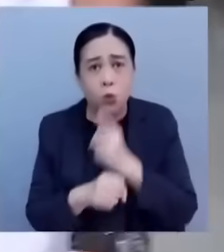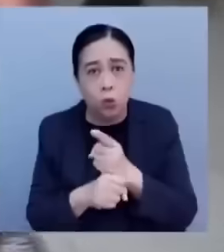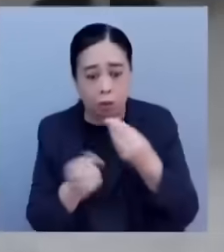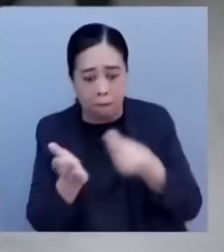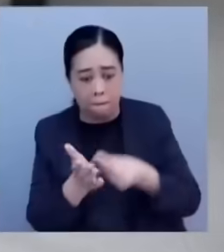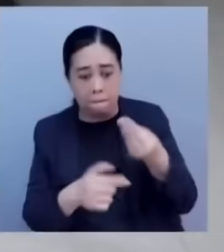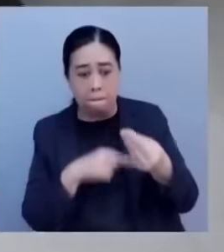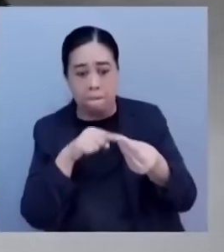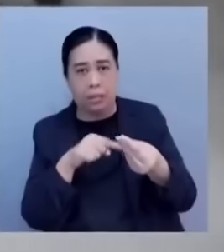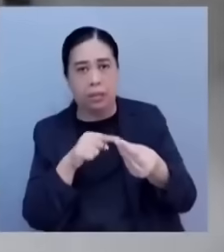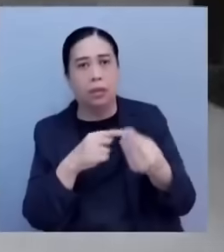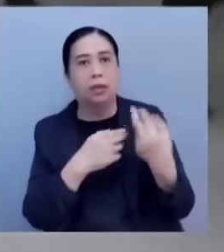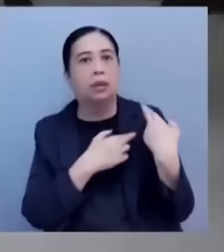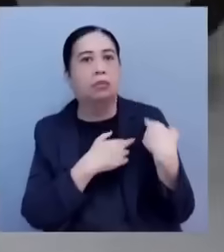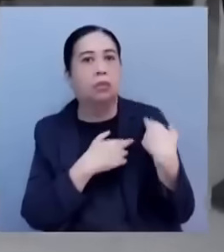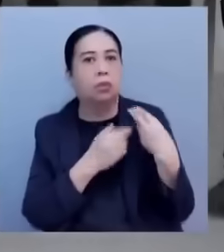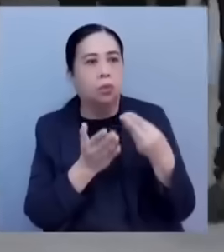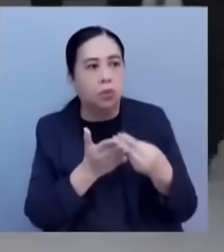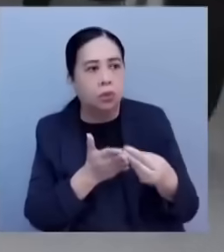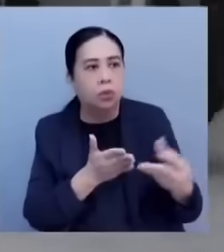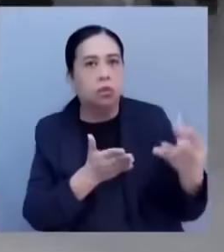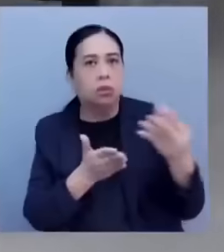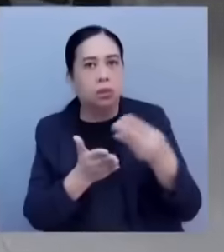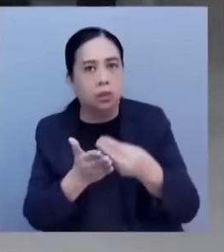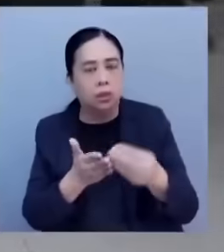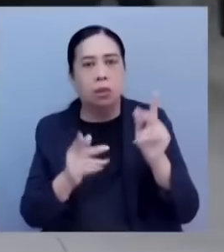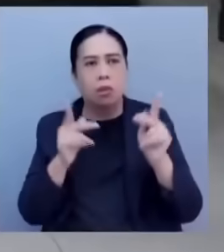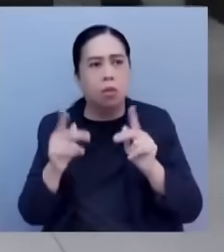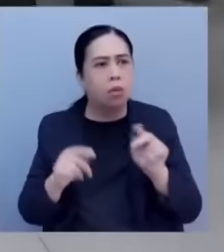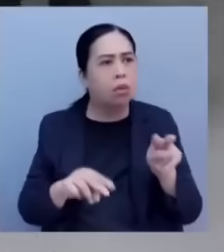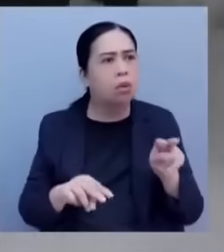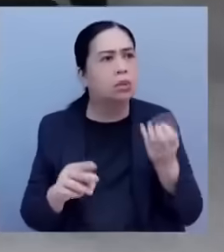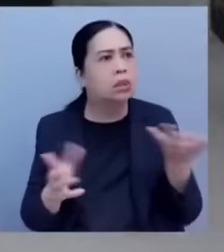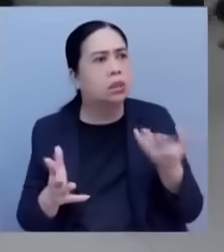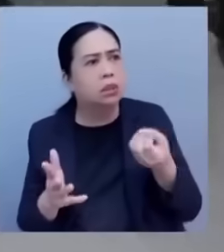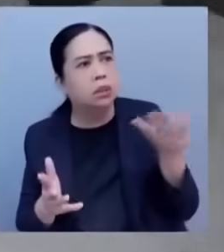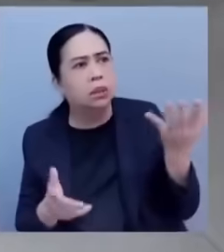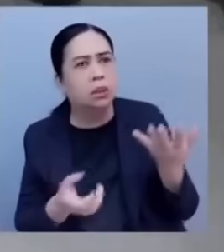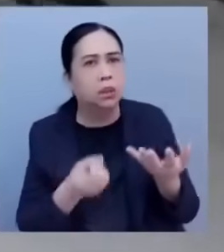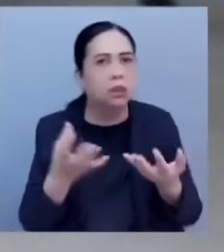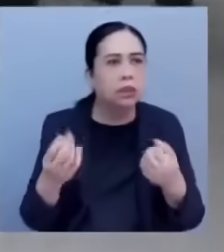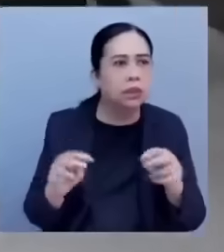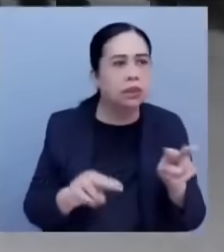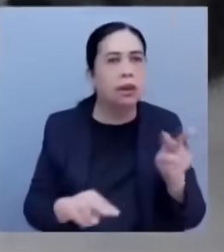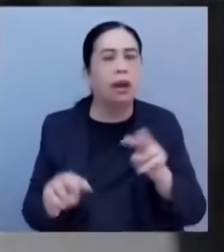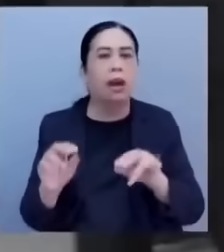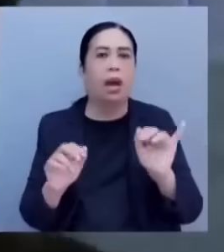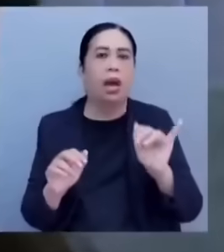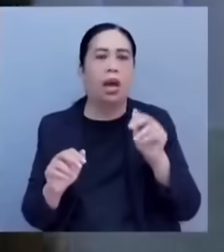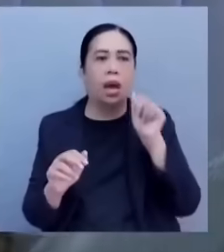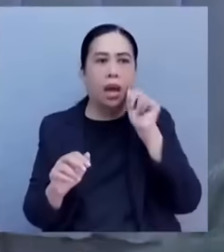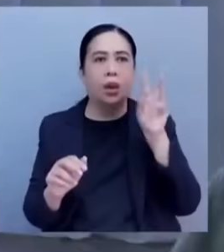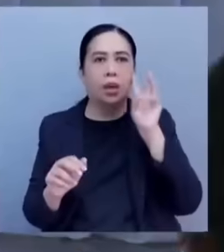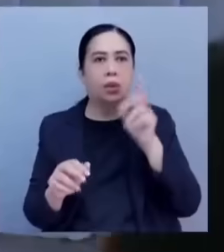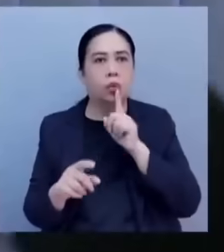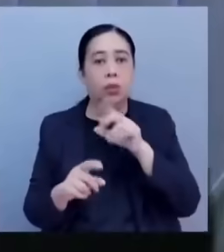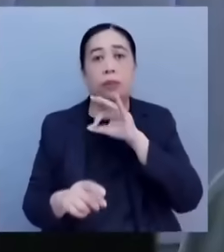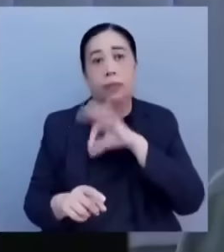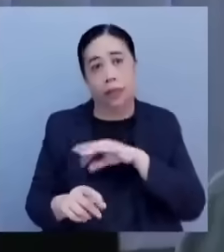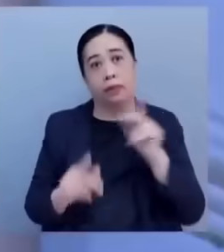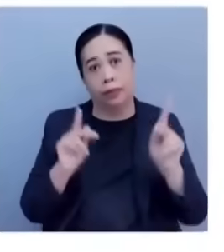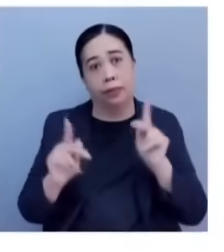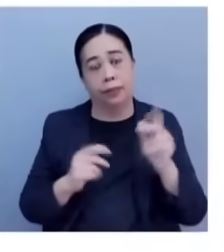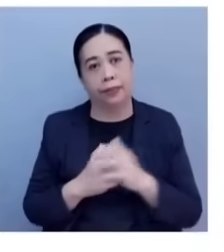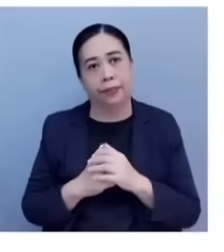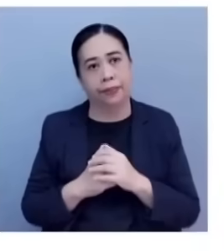are spent responsibly, and the people's funds are spent in a manner that actually benefits the public. Attorney